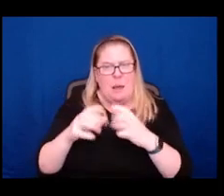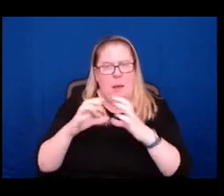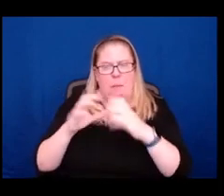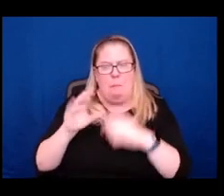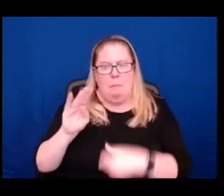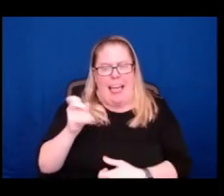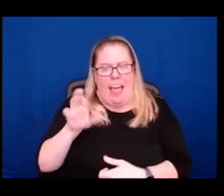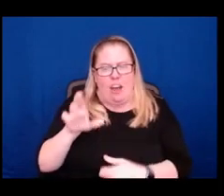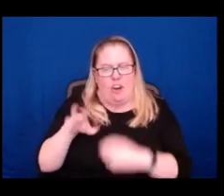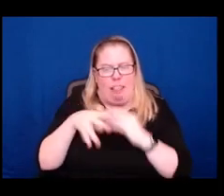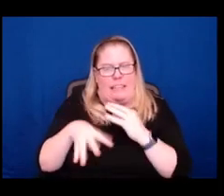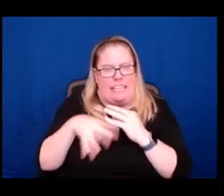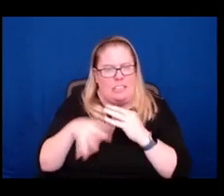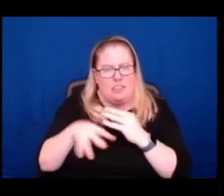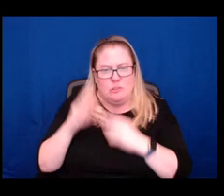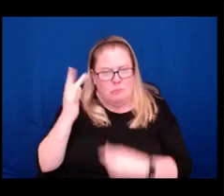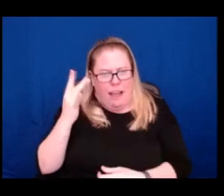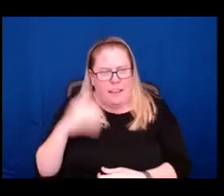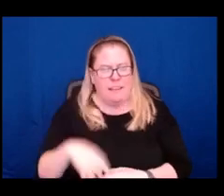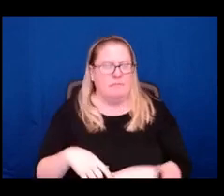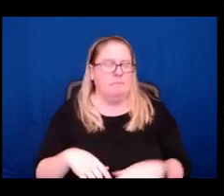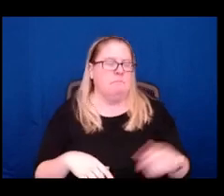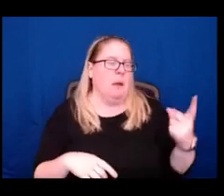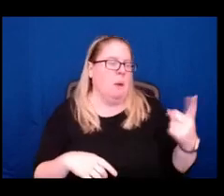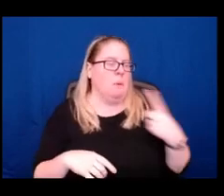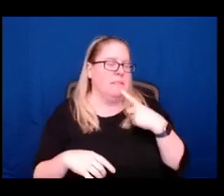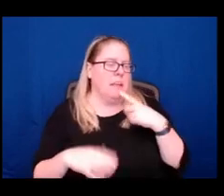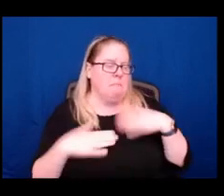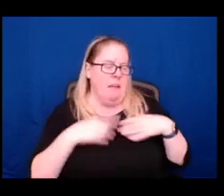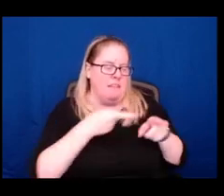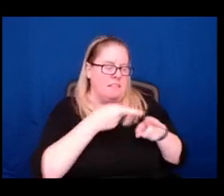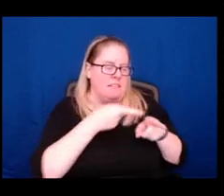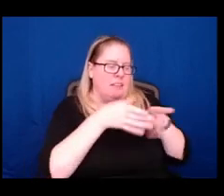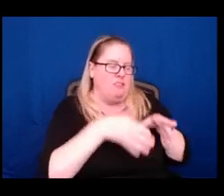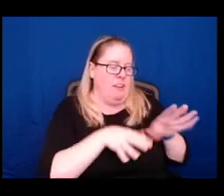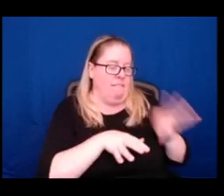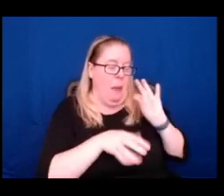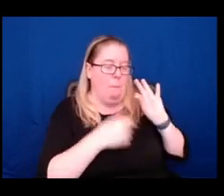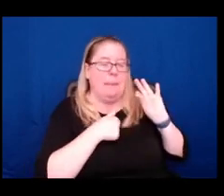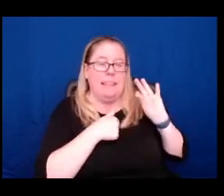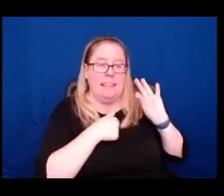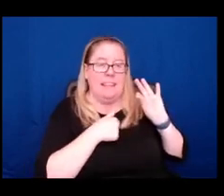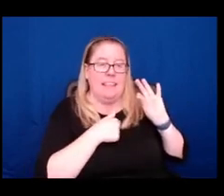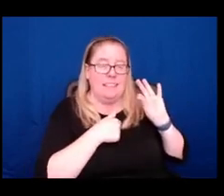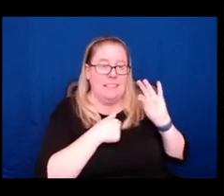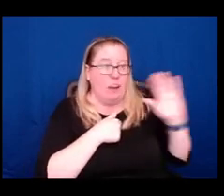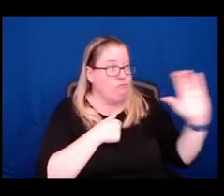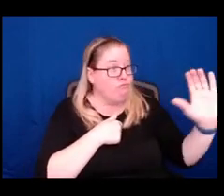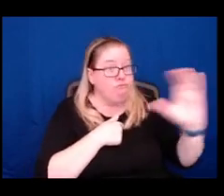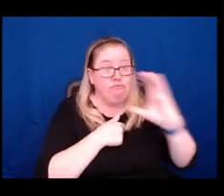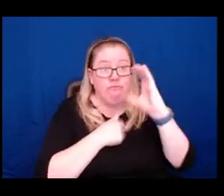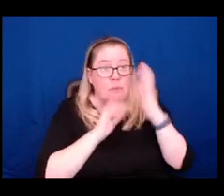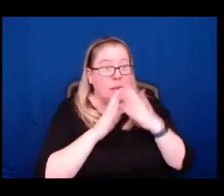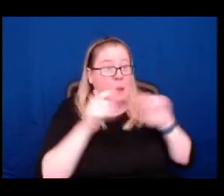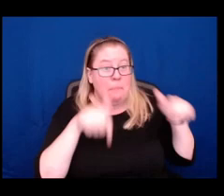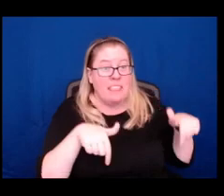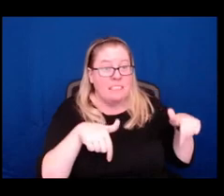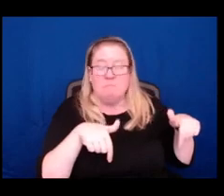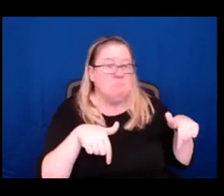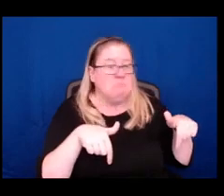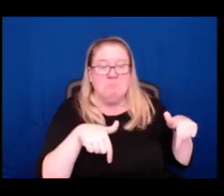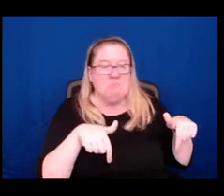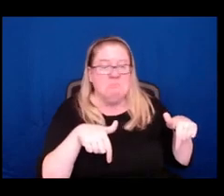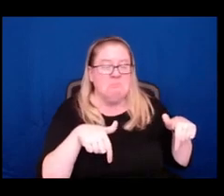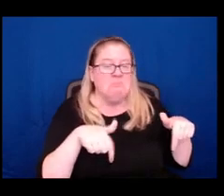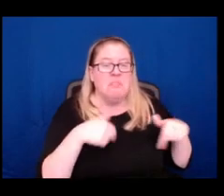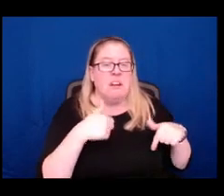know, I think I always say, I think that my specialty kind of found me. I didn't go out looking after it. I've always been the